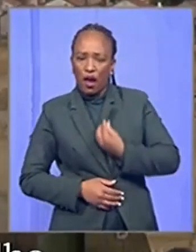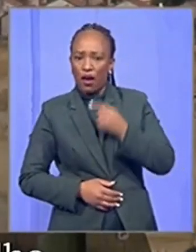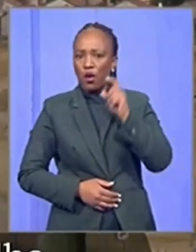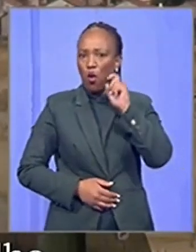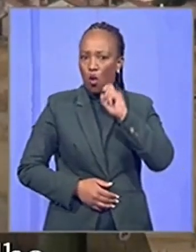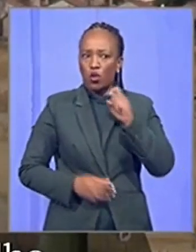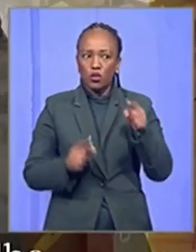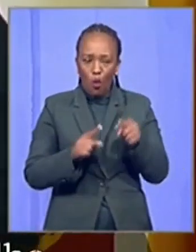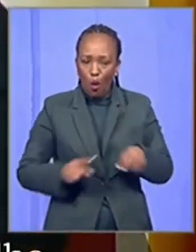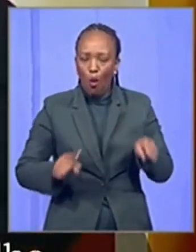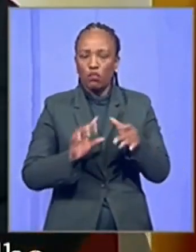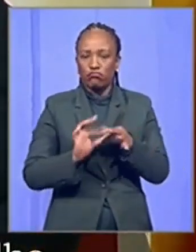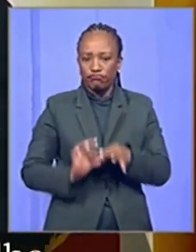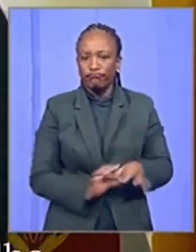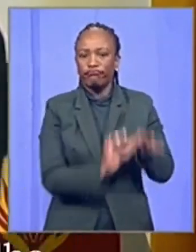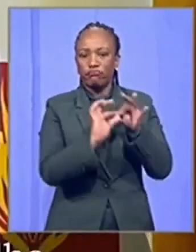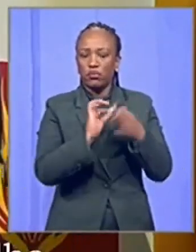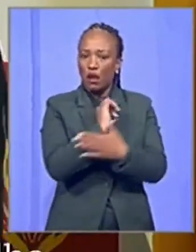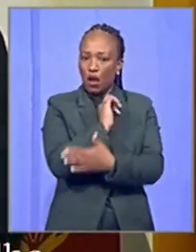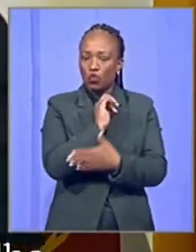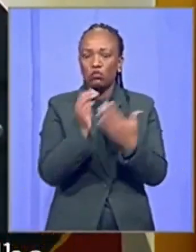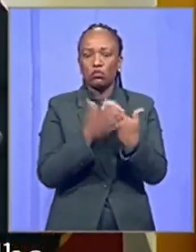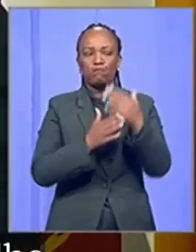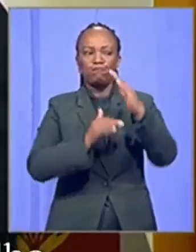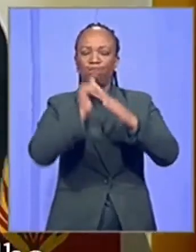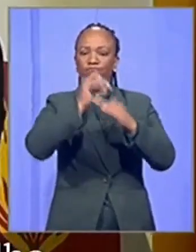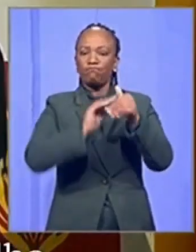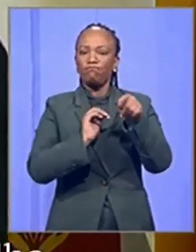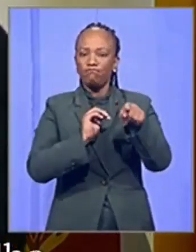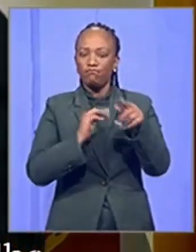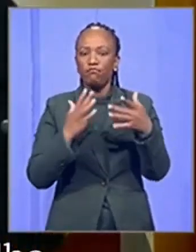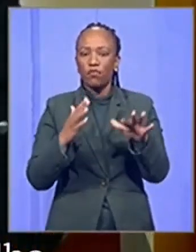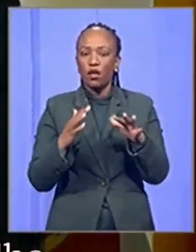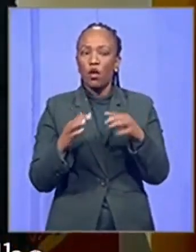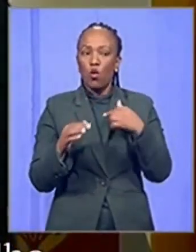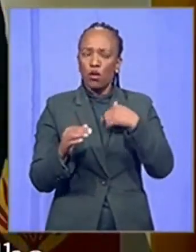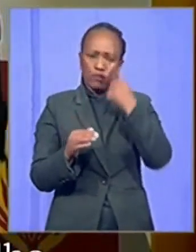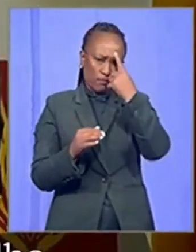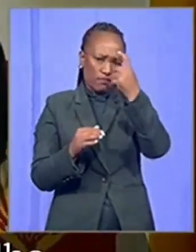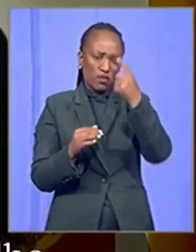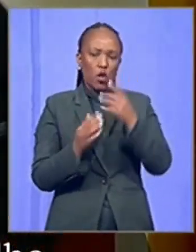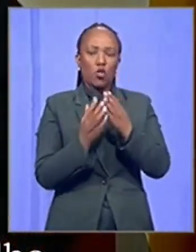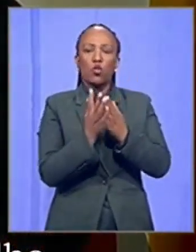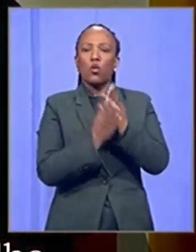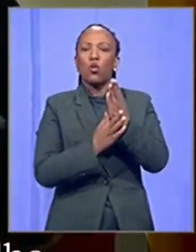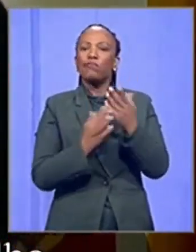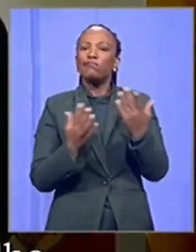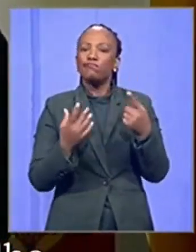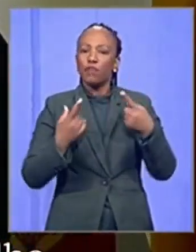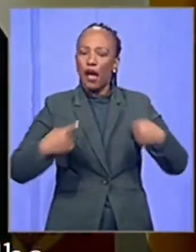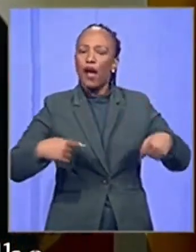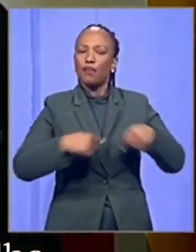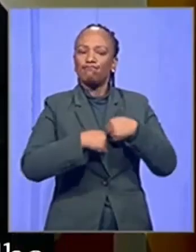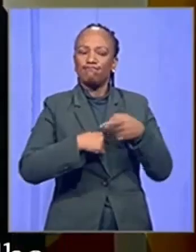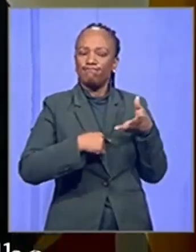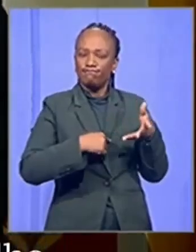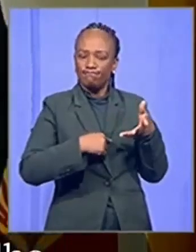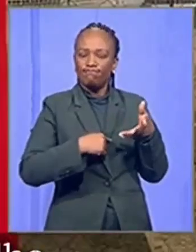our nation once more. Because we believe that it is only through us with having this type of